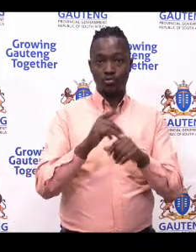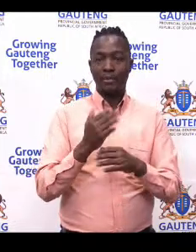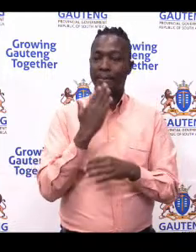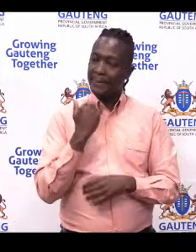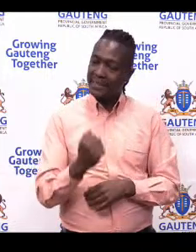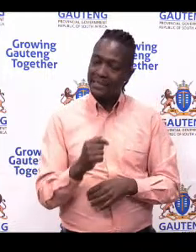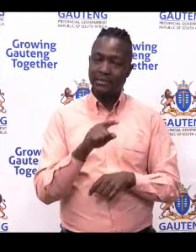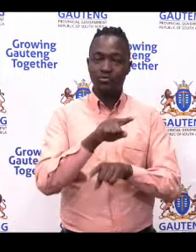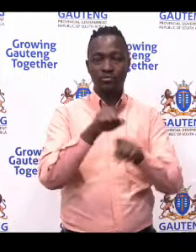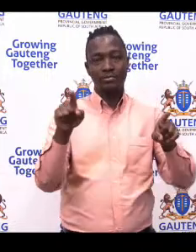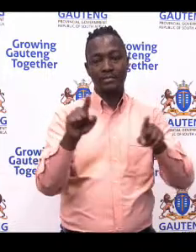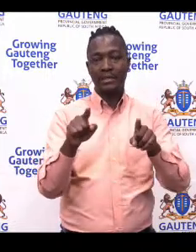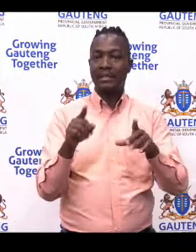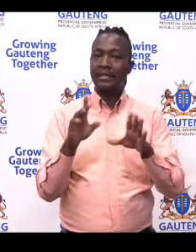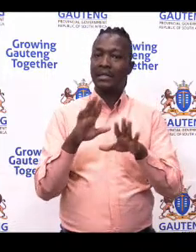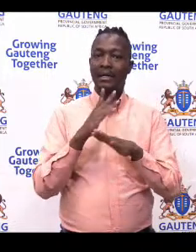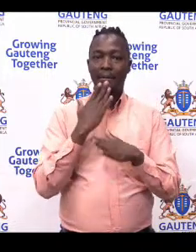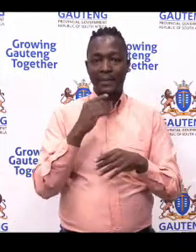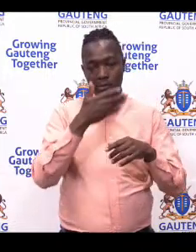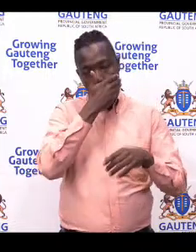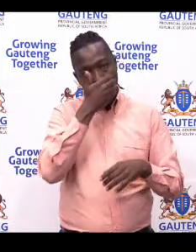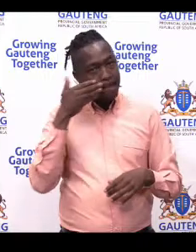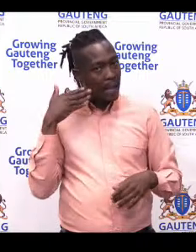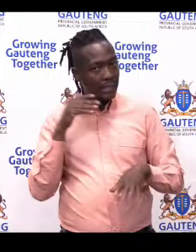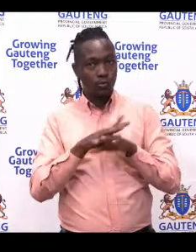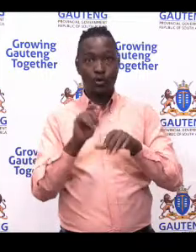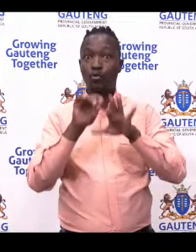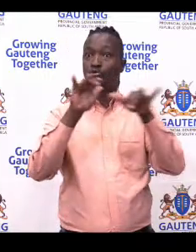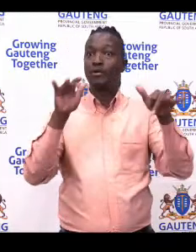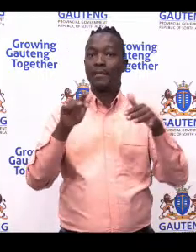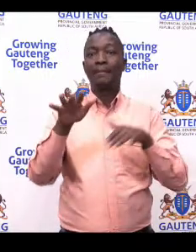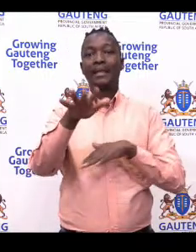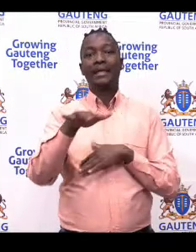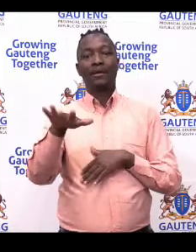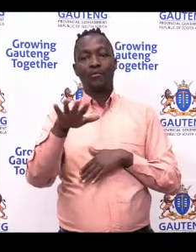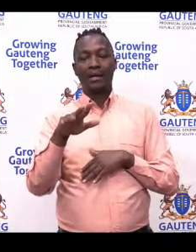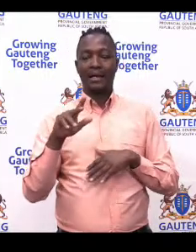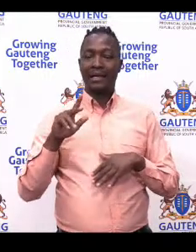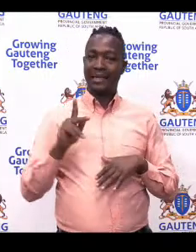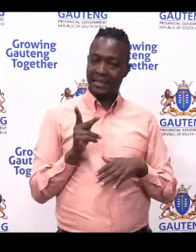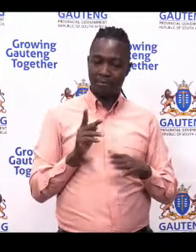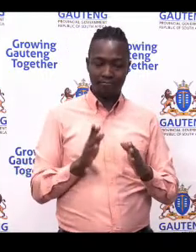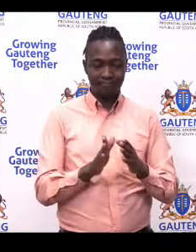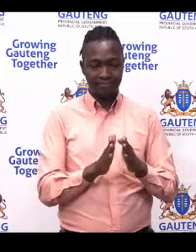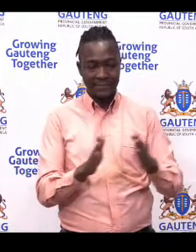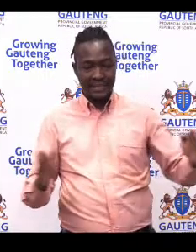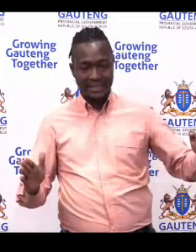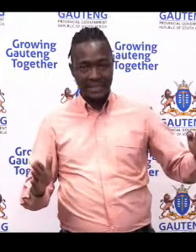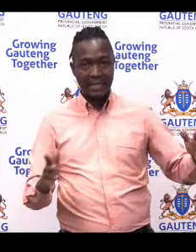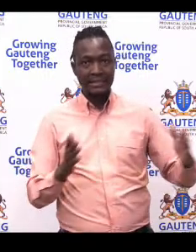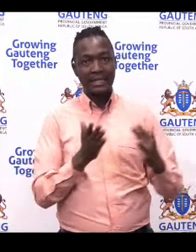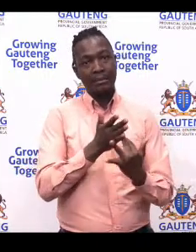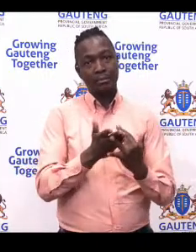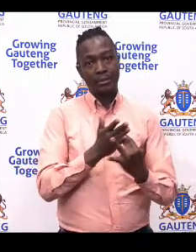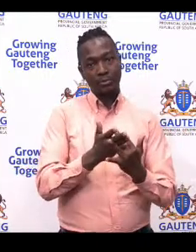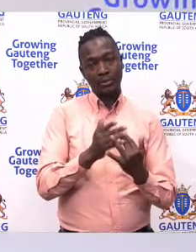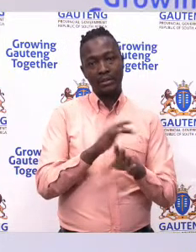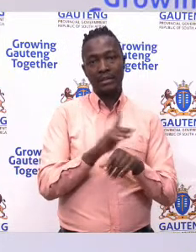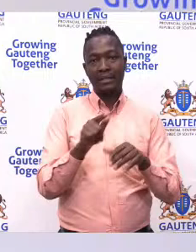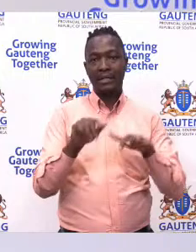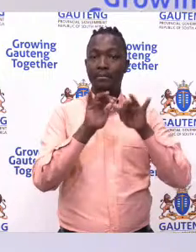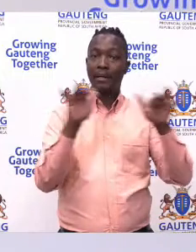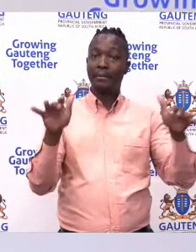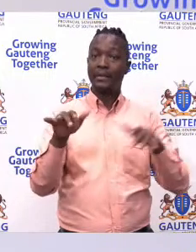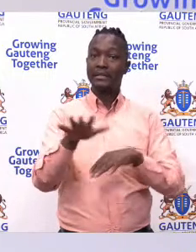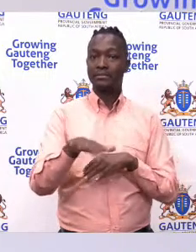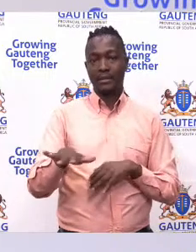to everyone to maintain, wear a mask when you go to a public area, keep a physical social distance when you're in public